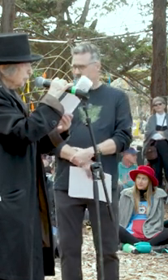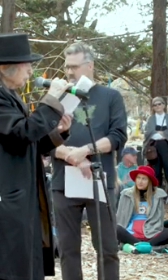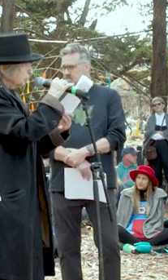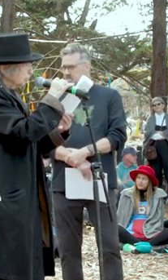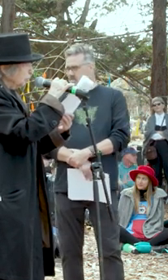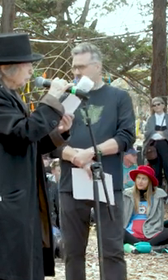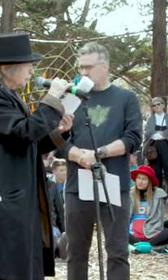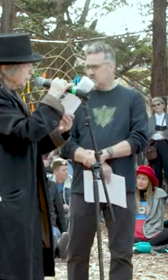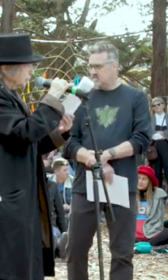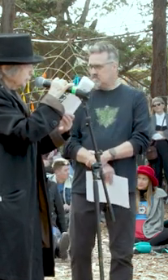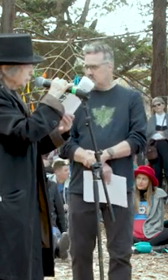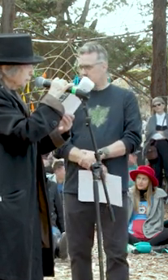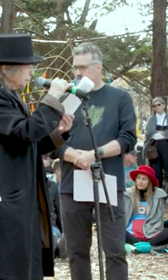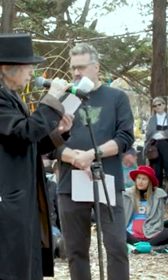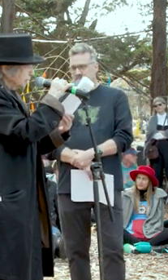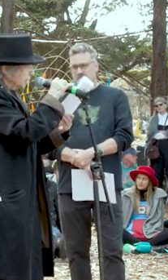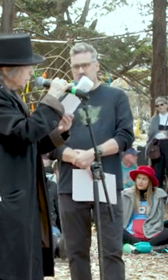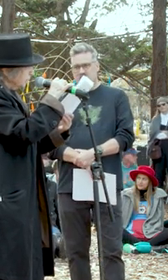Tony Coleman,